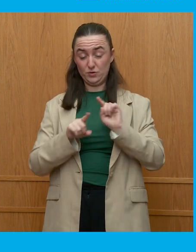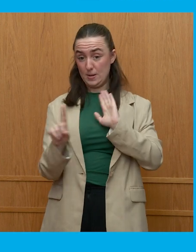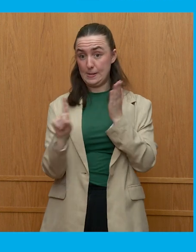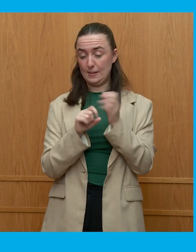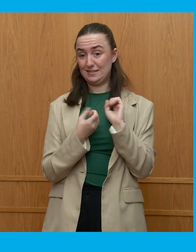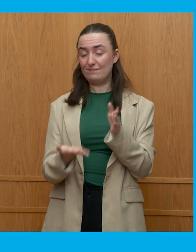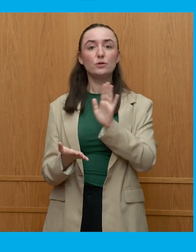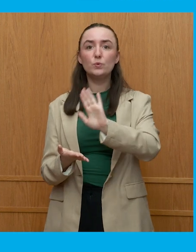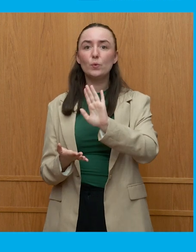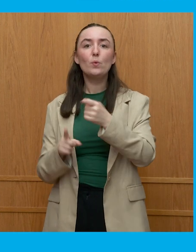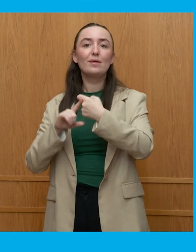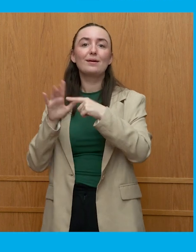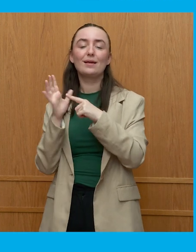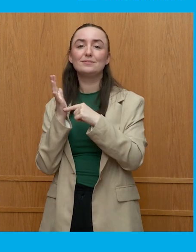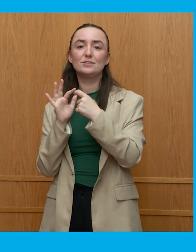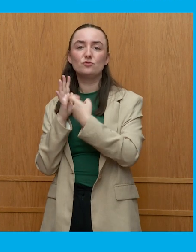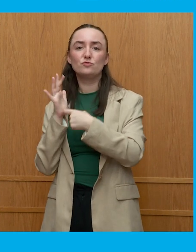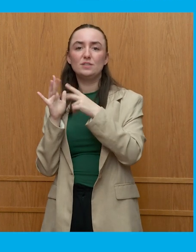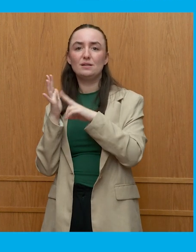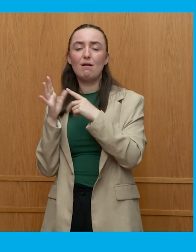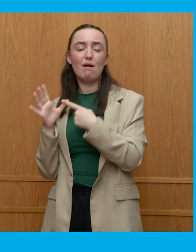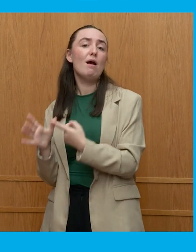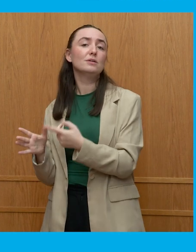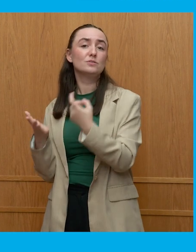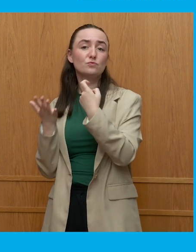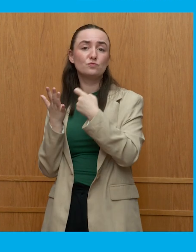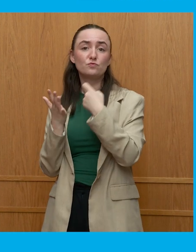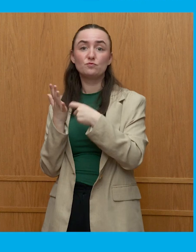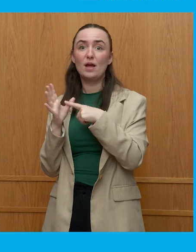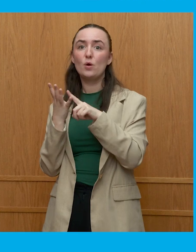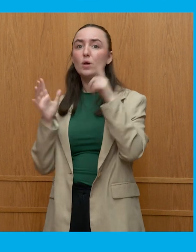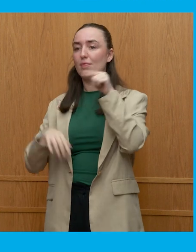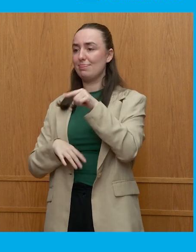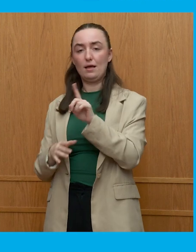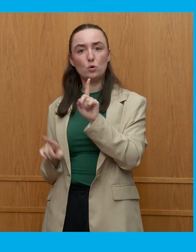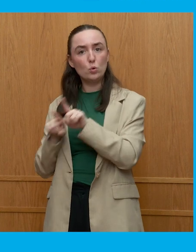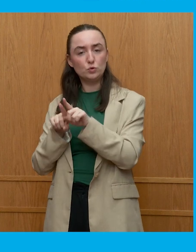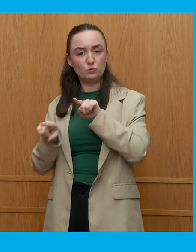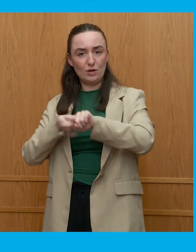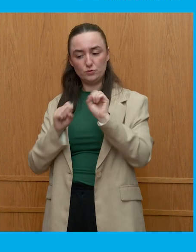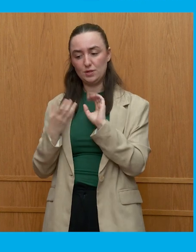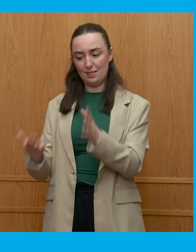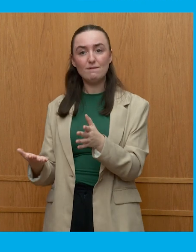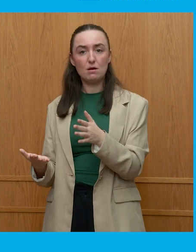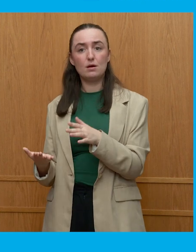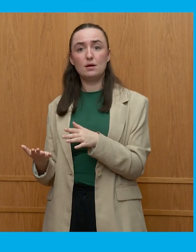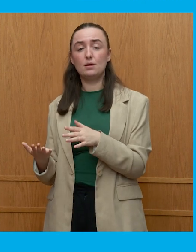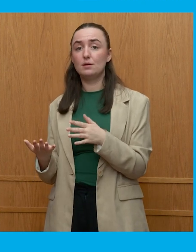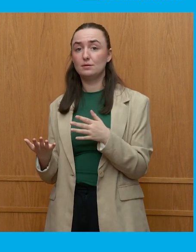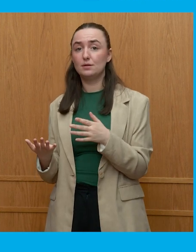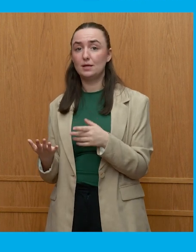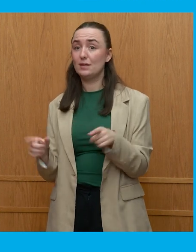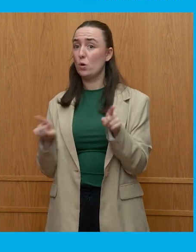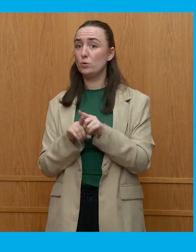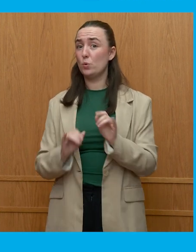Caterina, Vigo, potentially, and others. And in the middle of the horrific thing that had